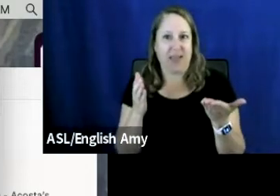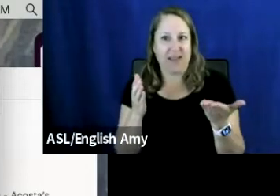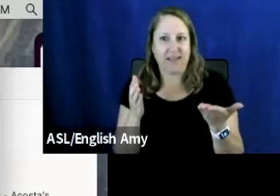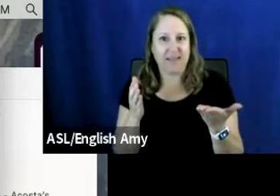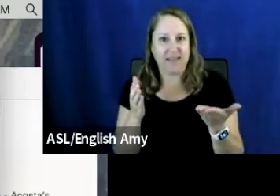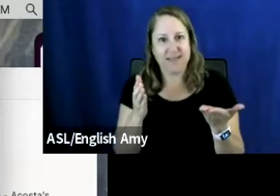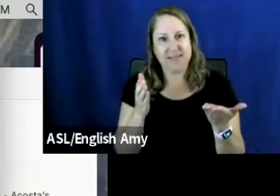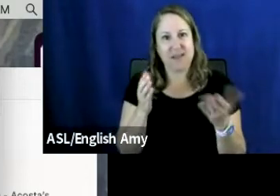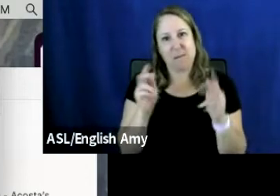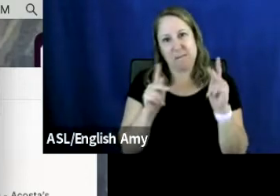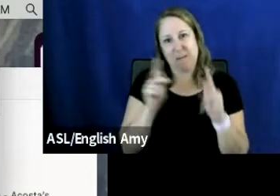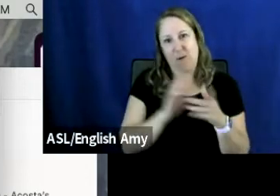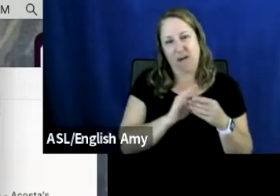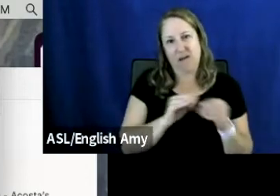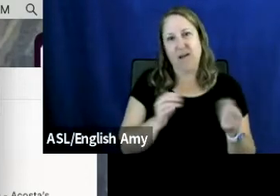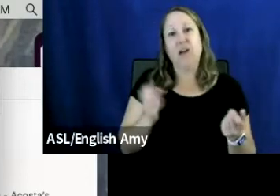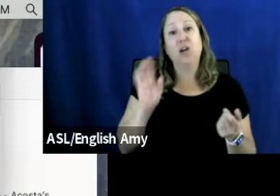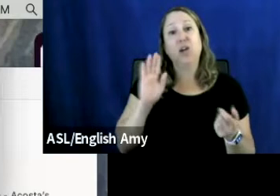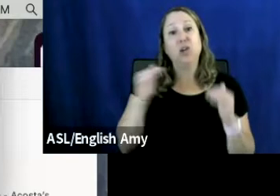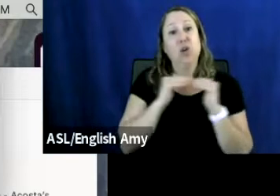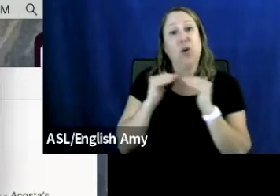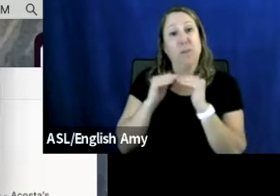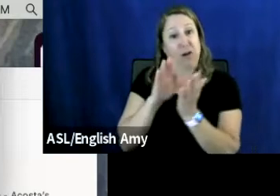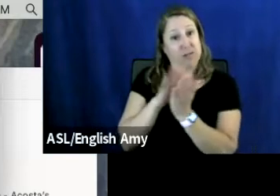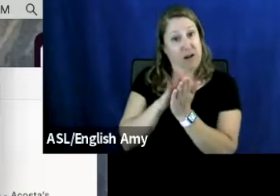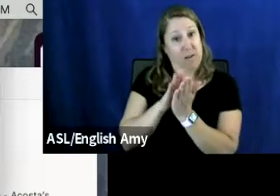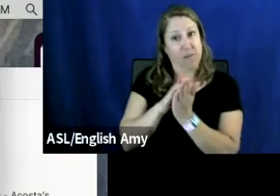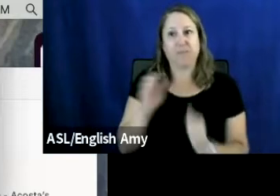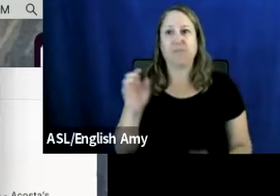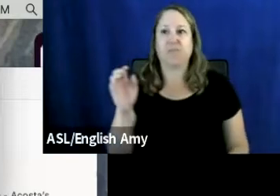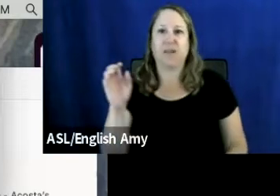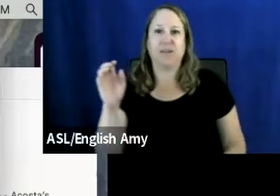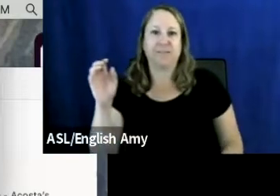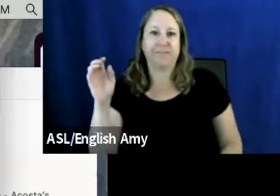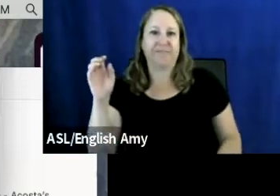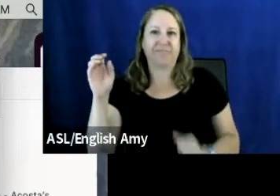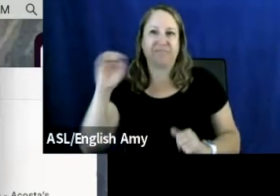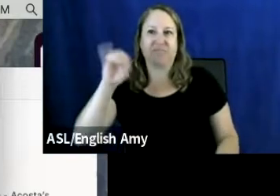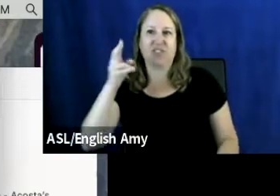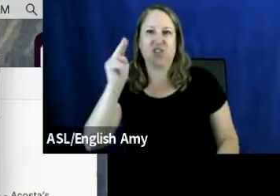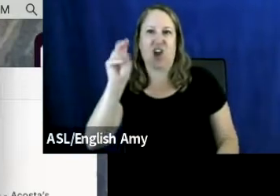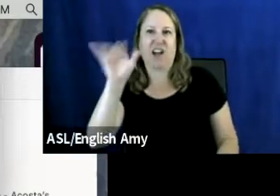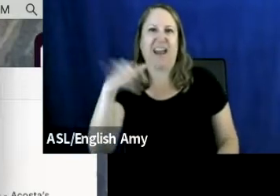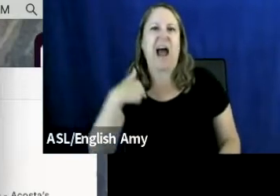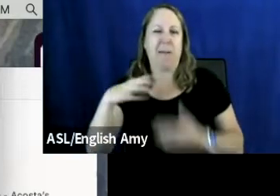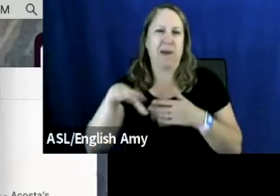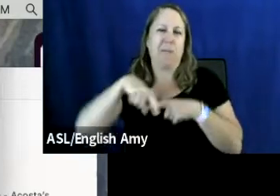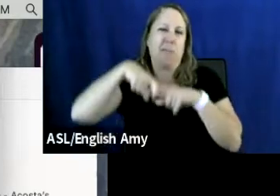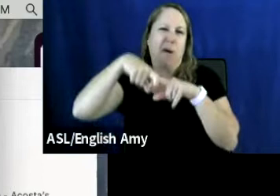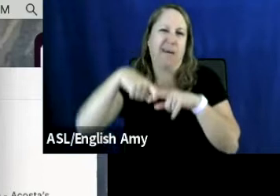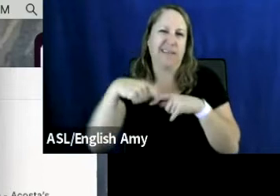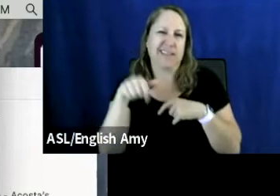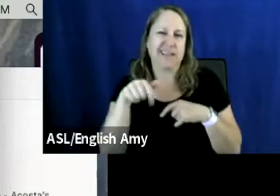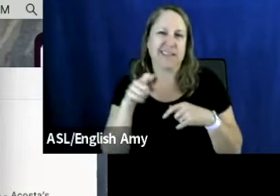You got complimented from your peers on having a high. So in interest of time, I'm going to pause at this point and skip forward in a moment. But at this point